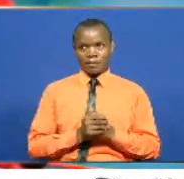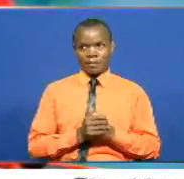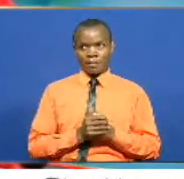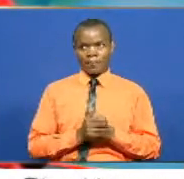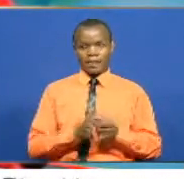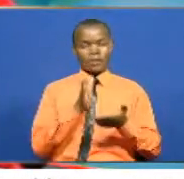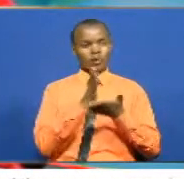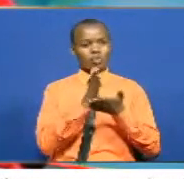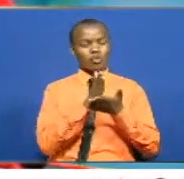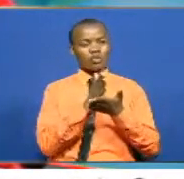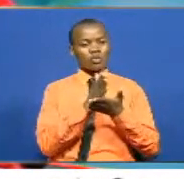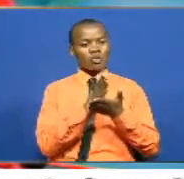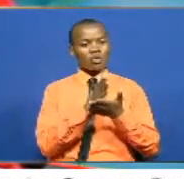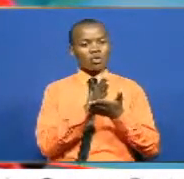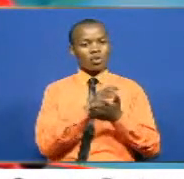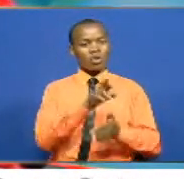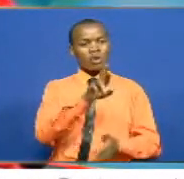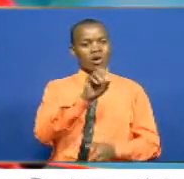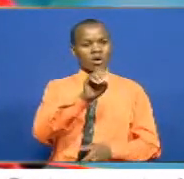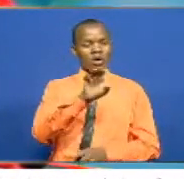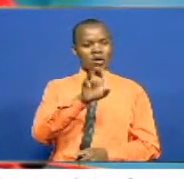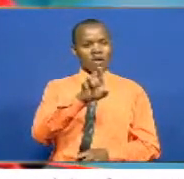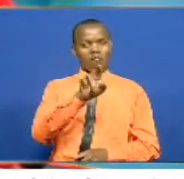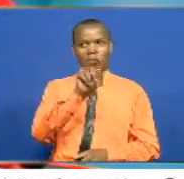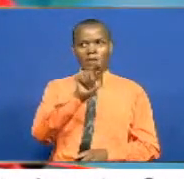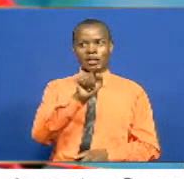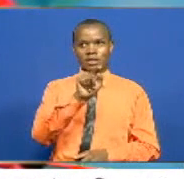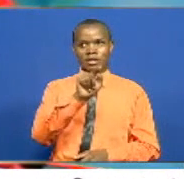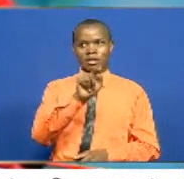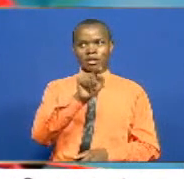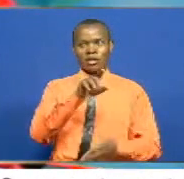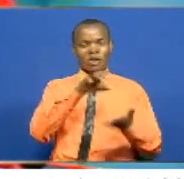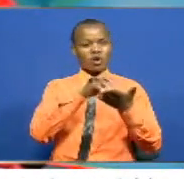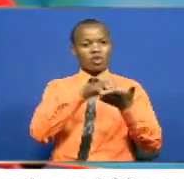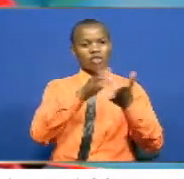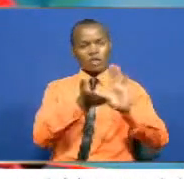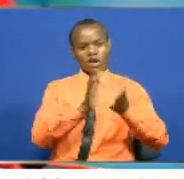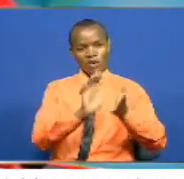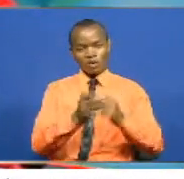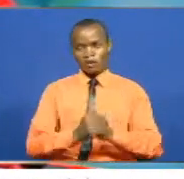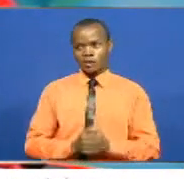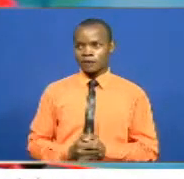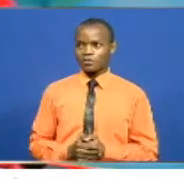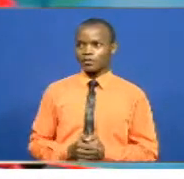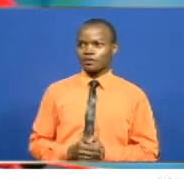Tim Kabisa. I'm talking about Robert Nyakundi. What's the status of Robert?